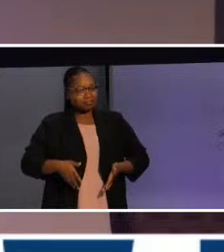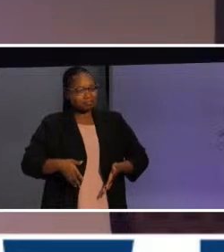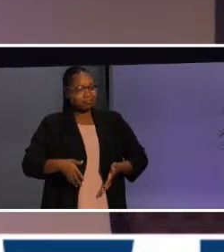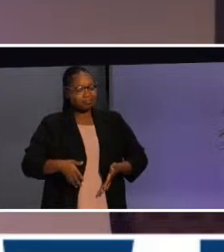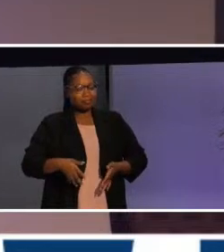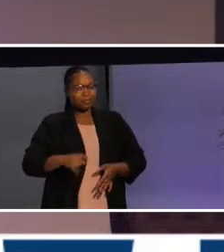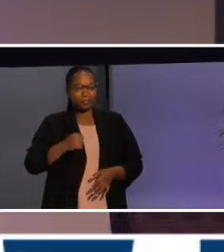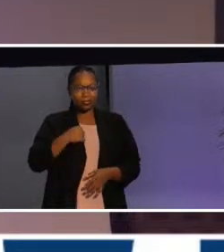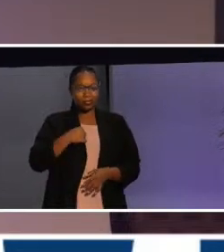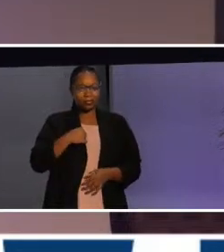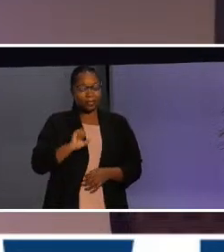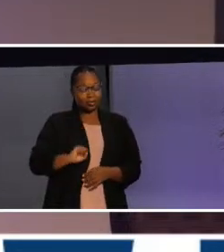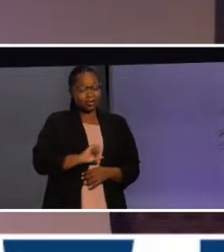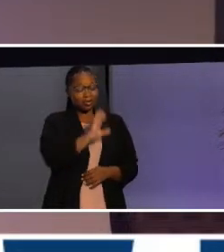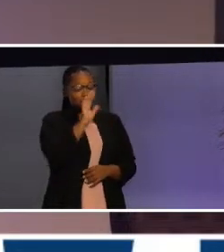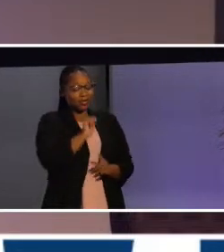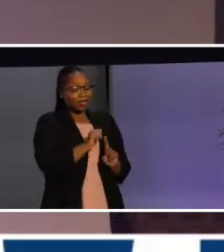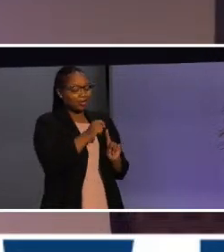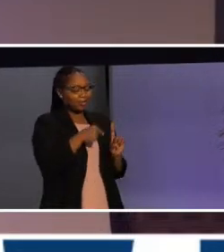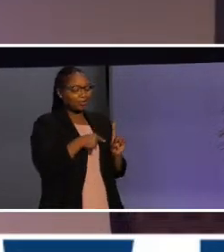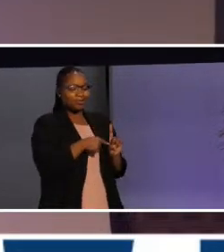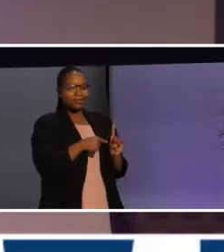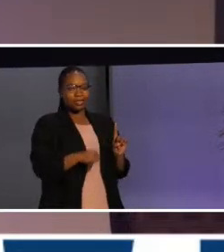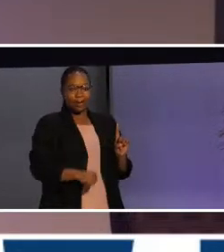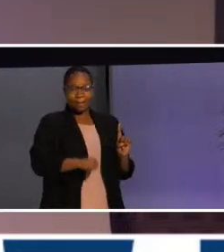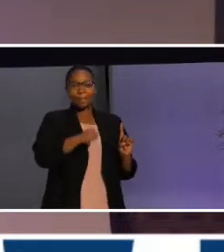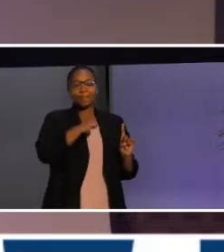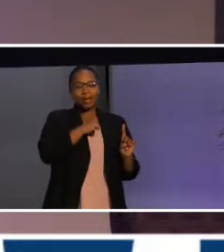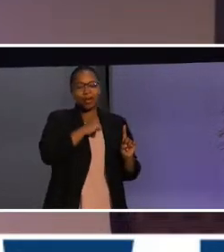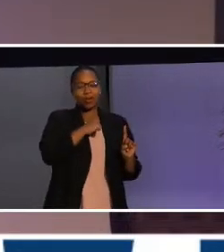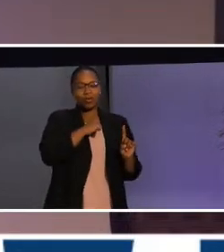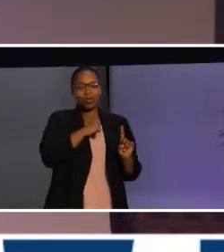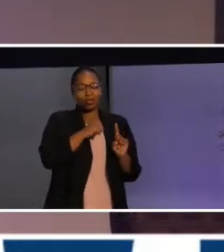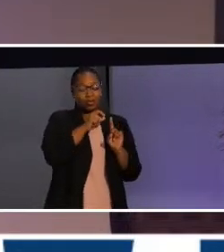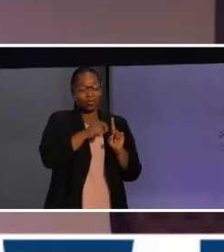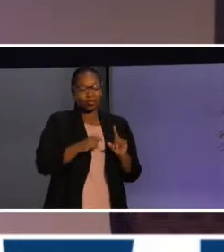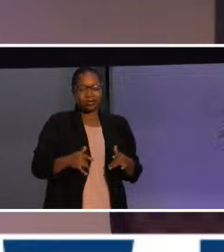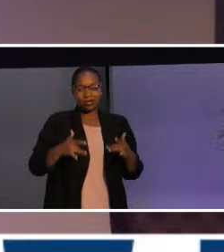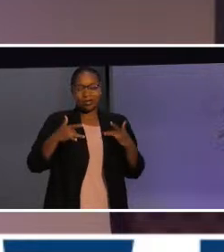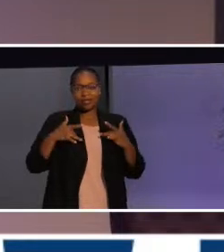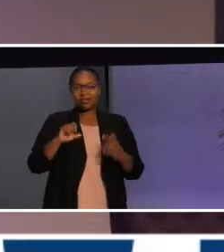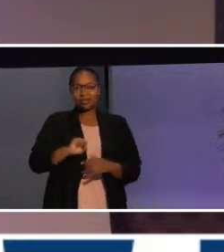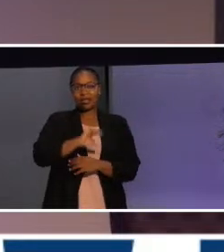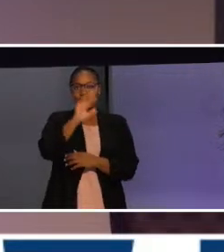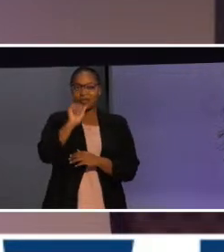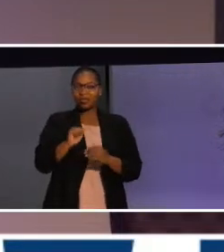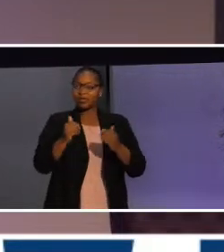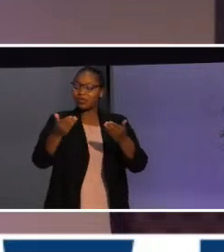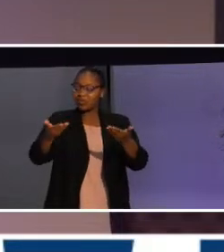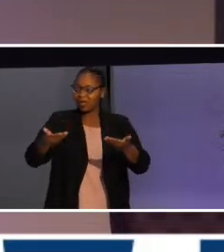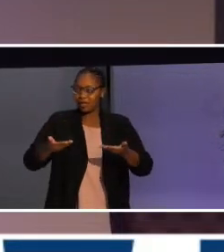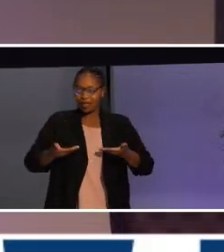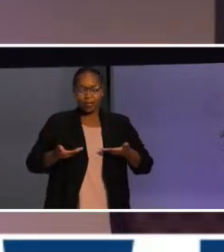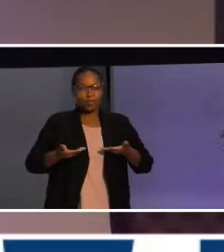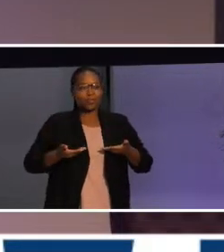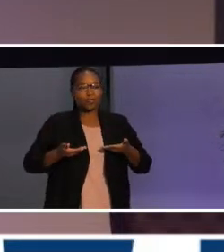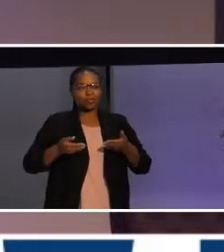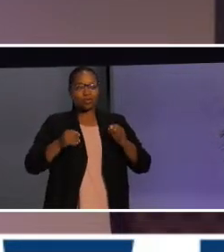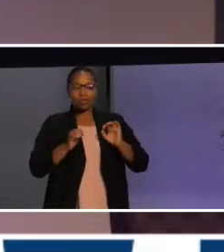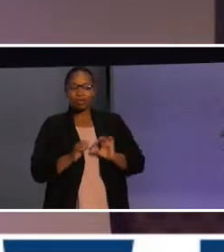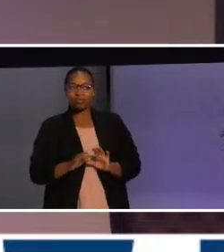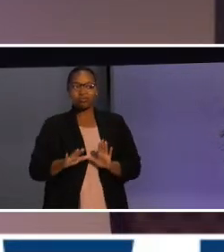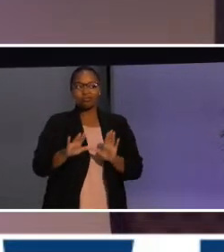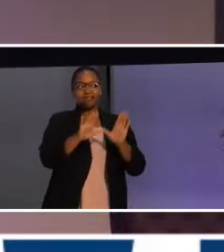African and a citizen of Africa to welcome you to the continent that has given so much to